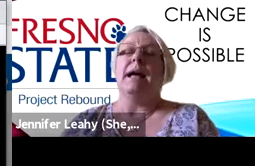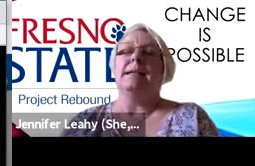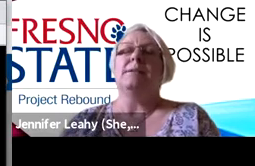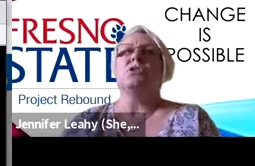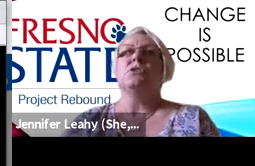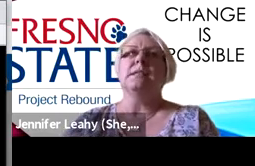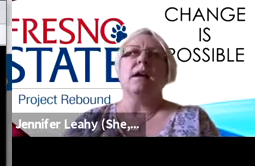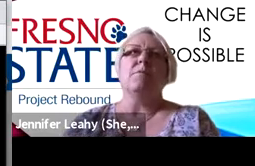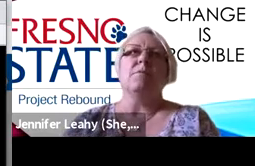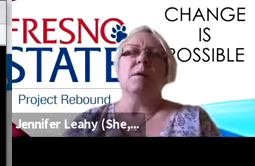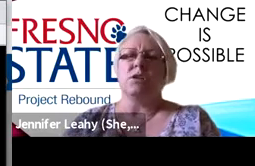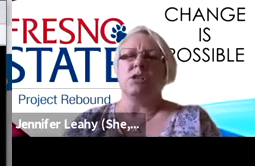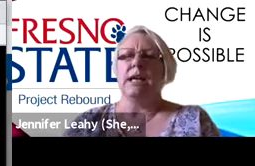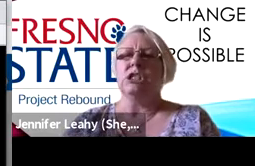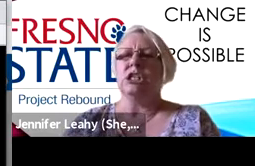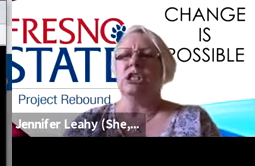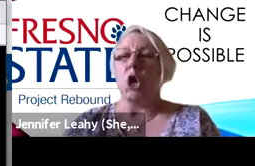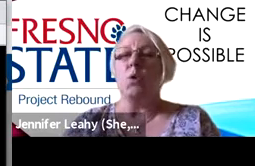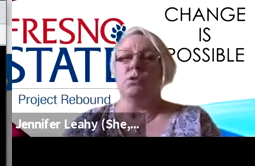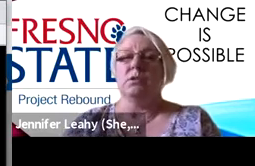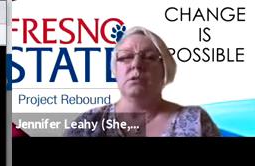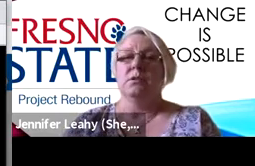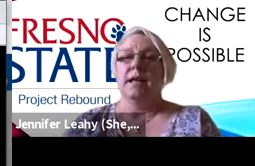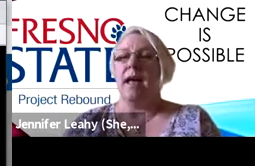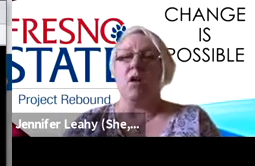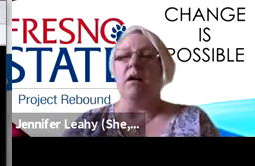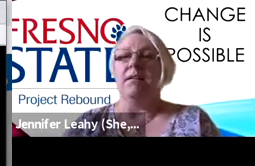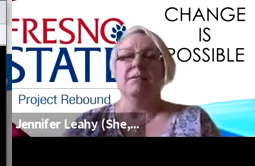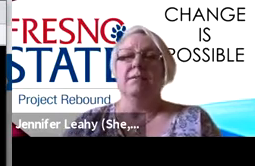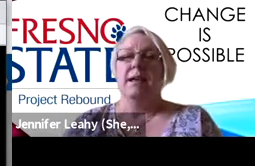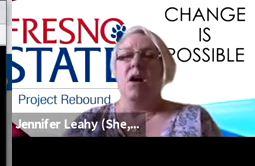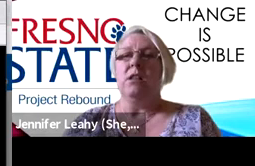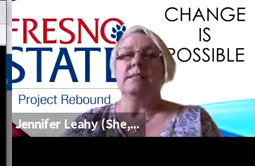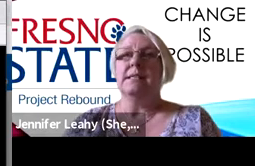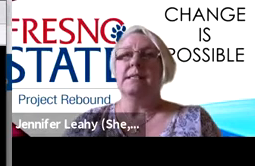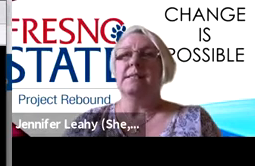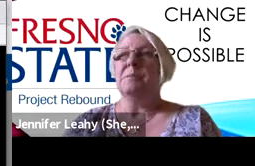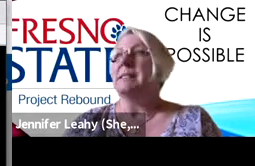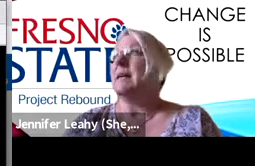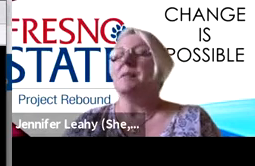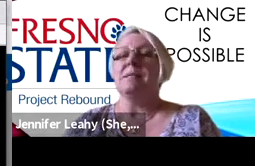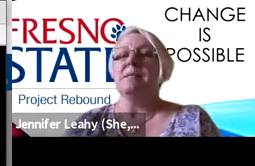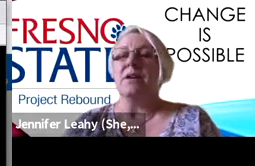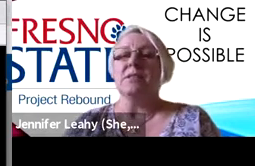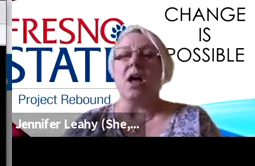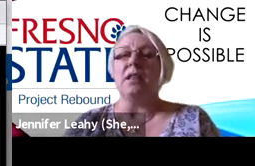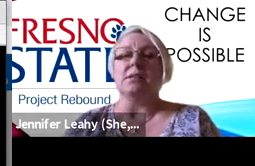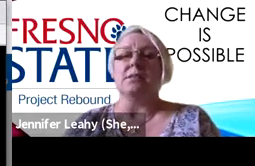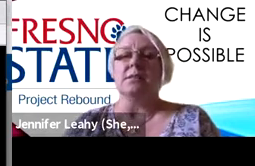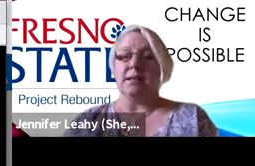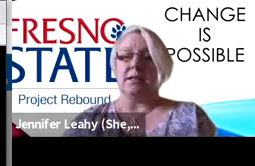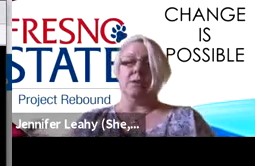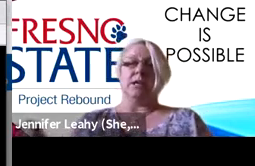but our students that come from incarceration don't at all. All of a sudden, someone wants to give them